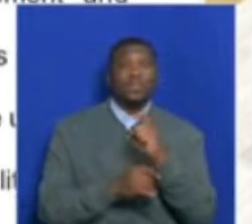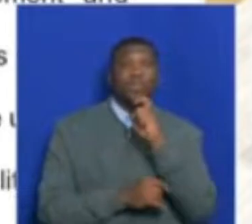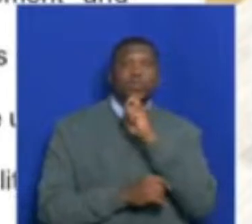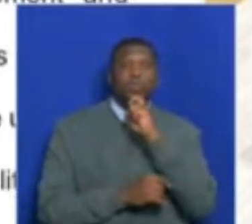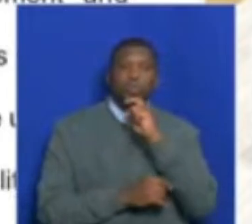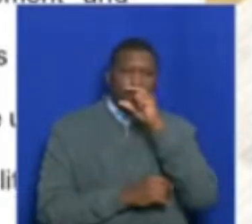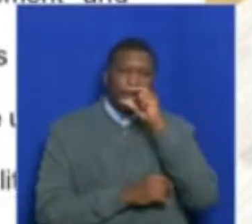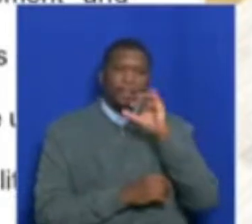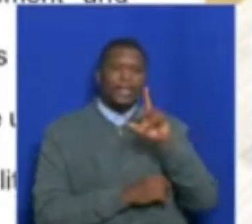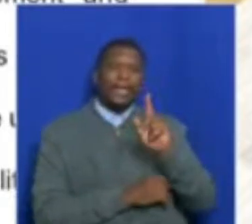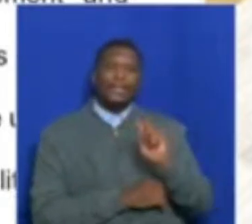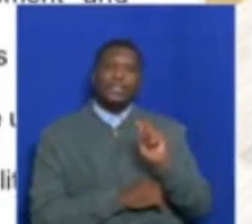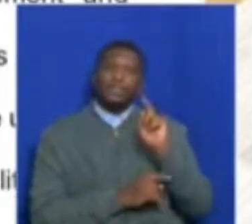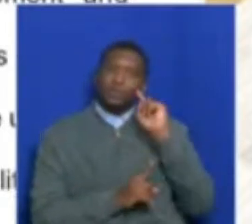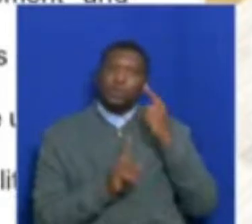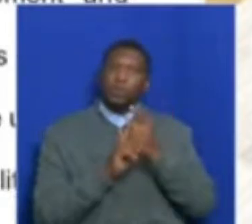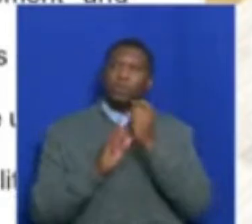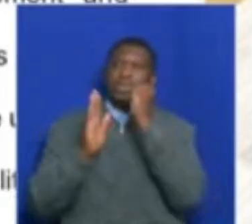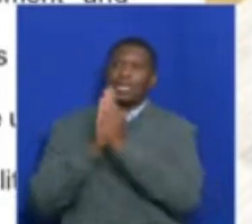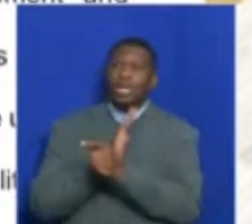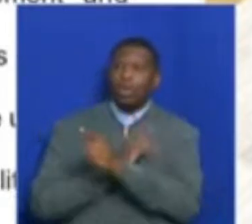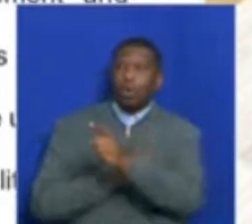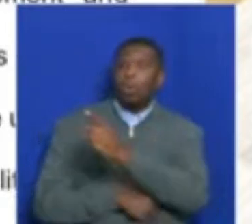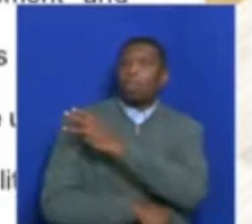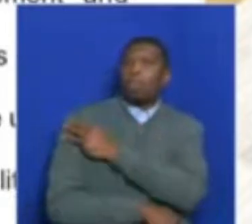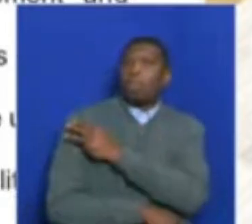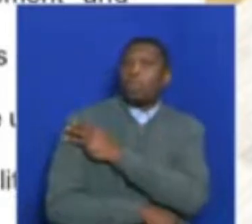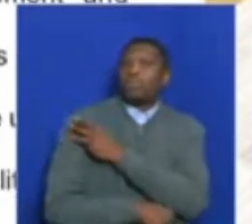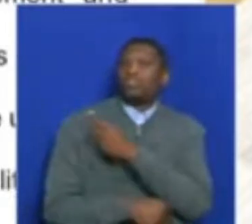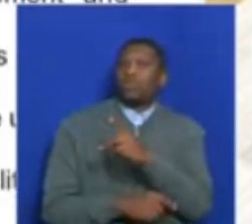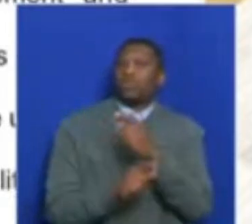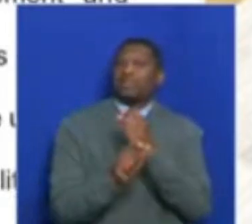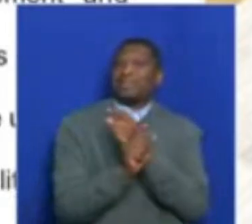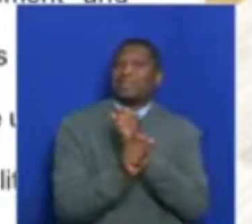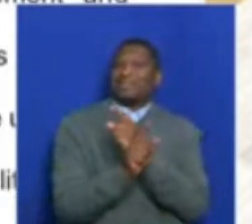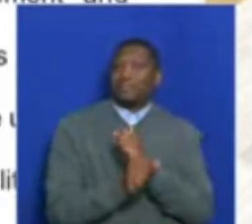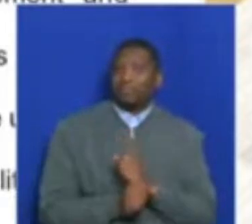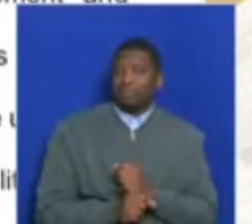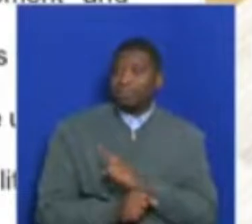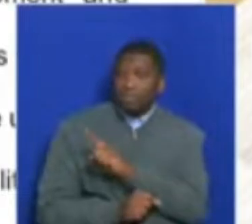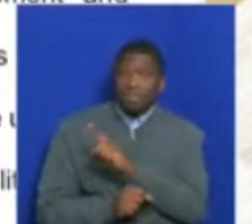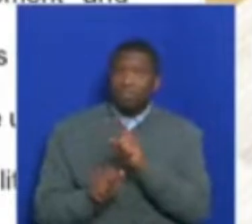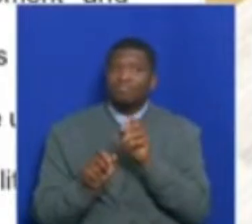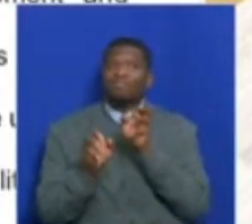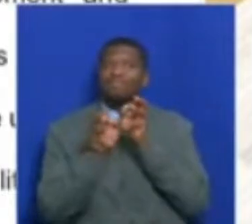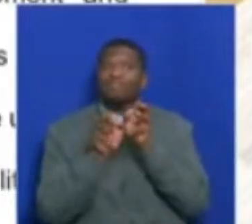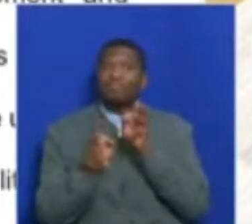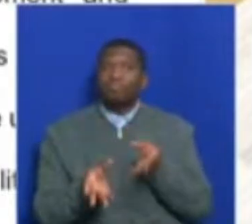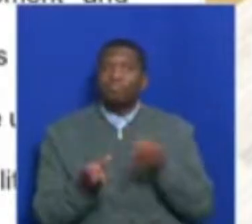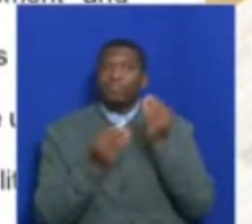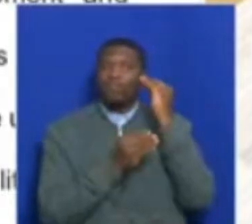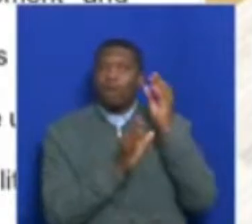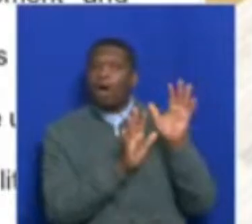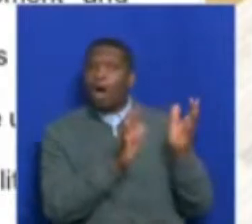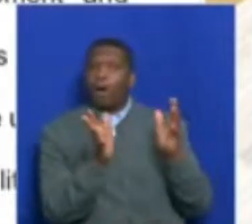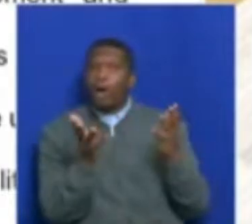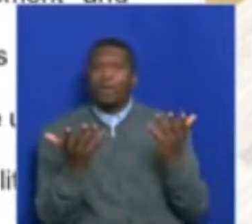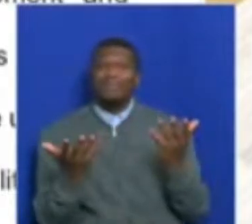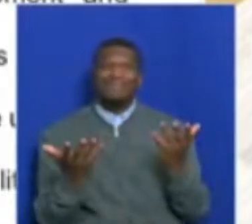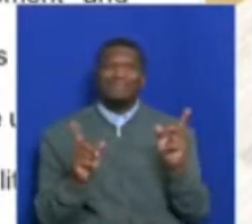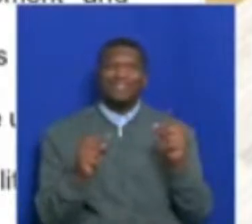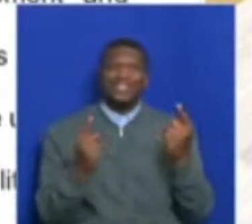a taxi owner. Their inability to explain how they were informed of the whereabouts of the suspect